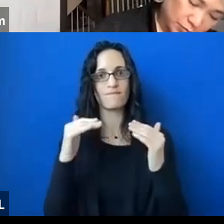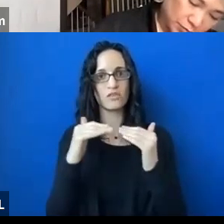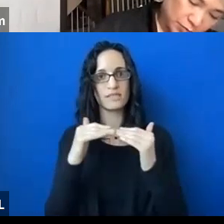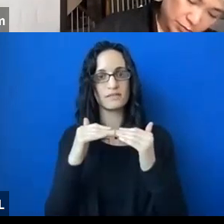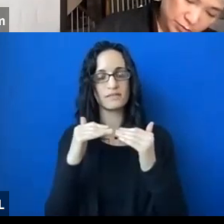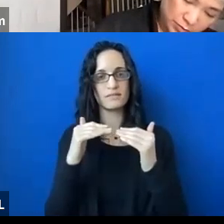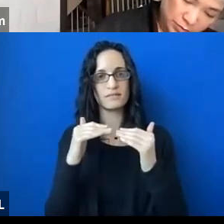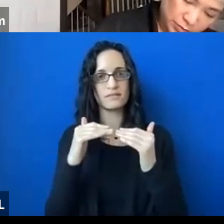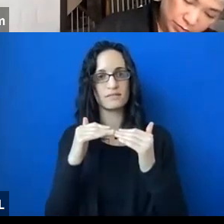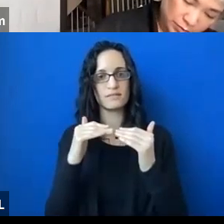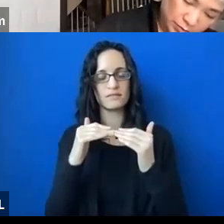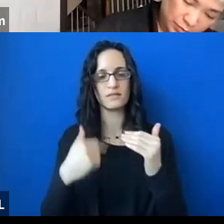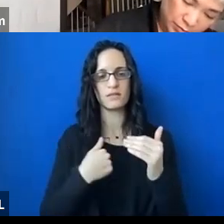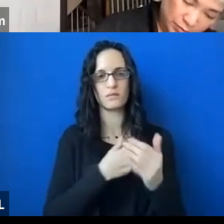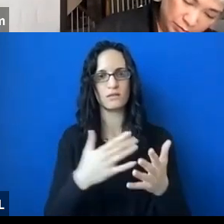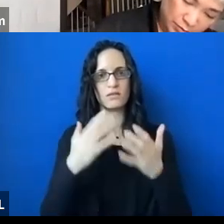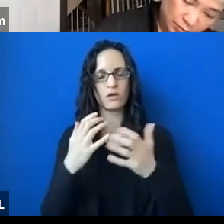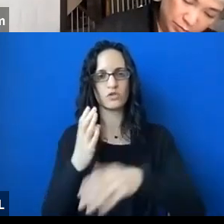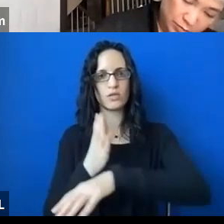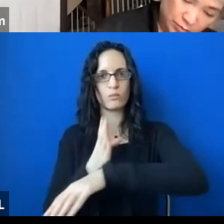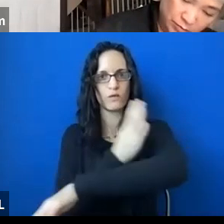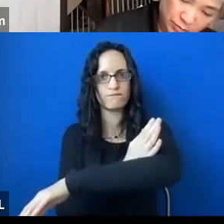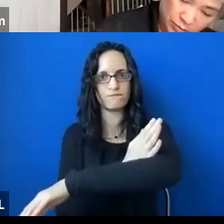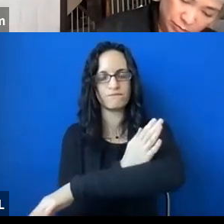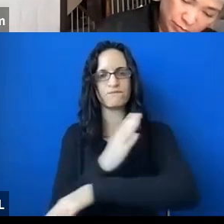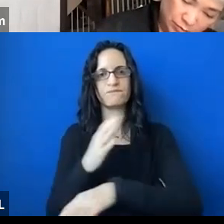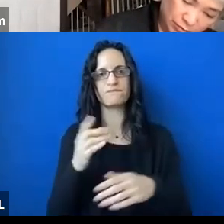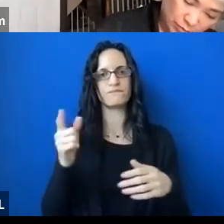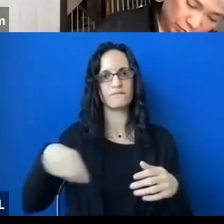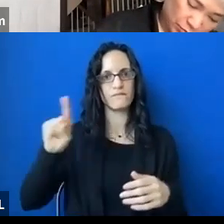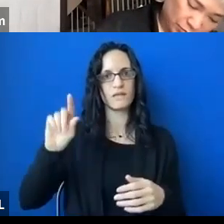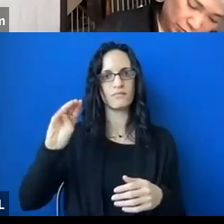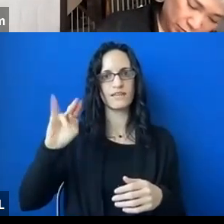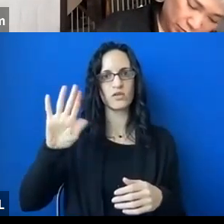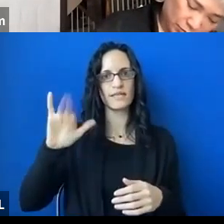to improve those minority students,